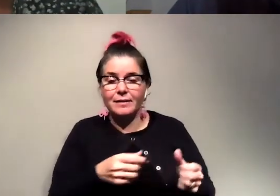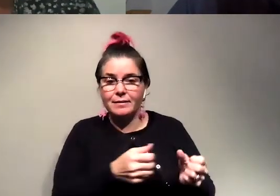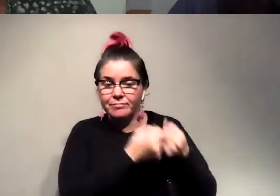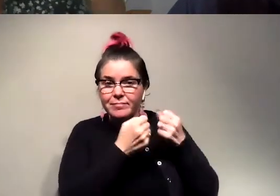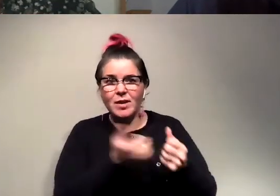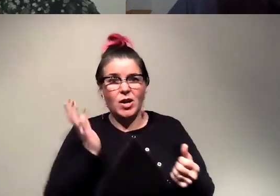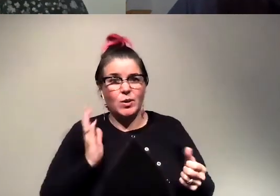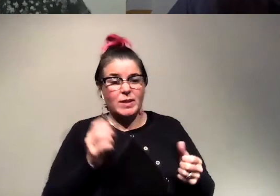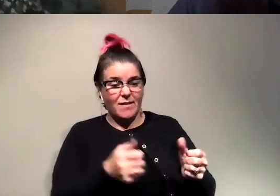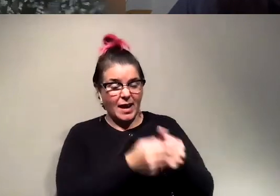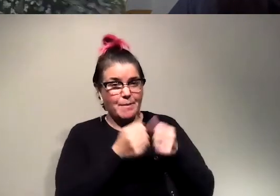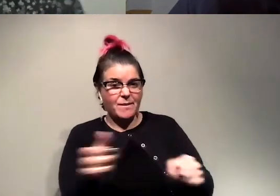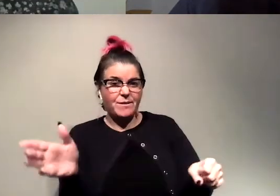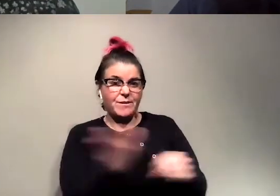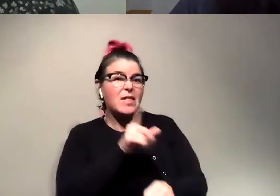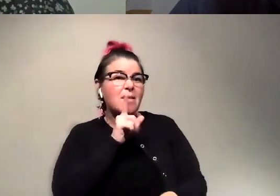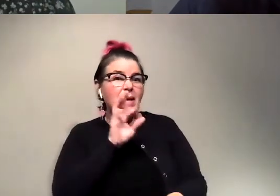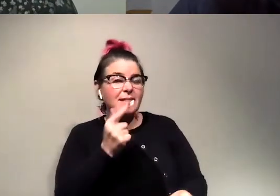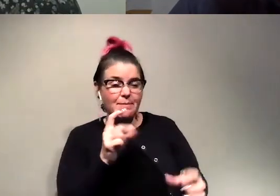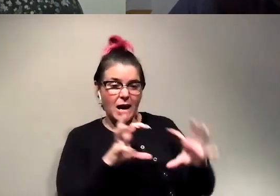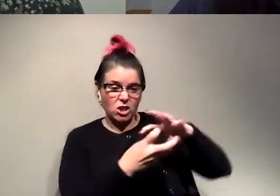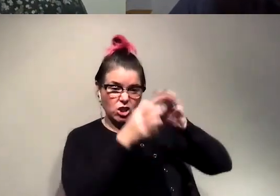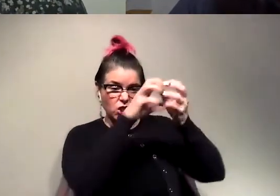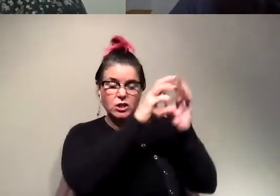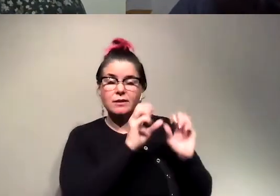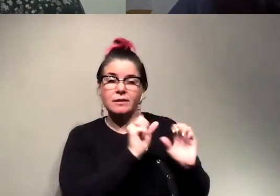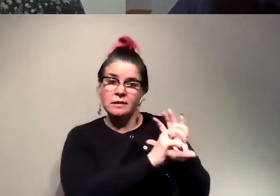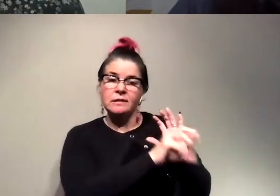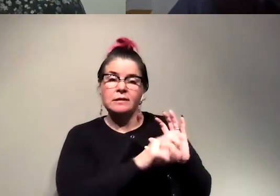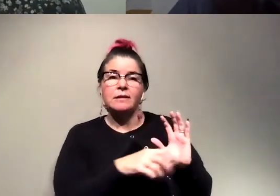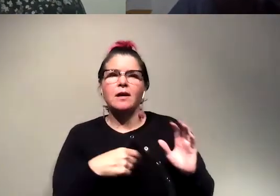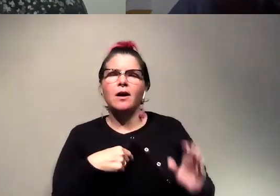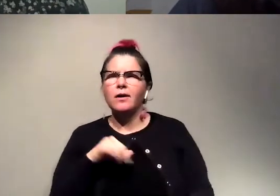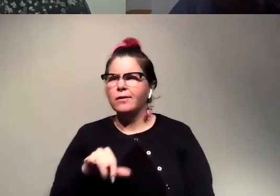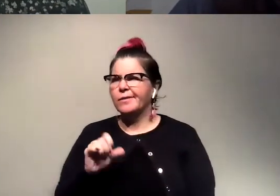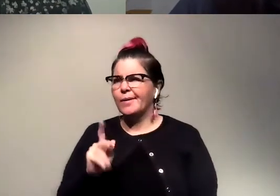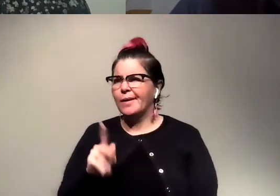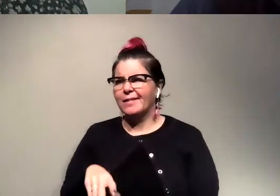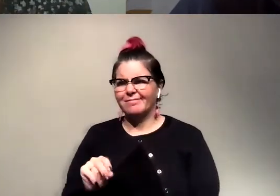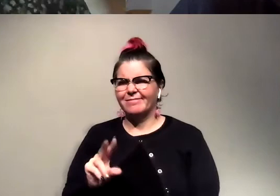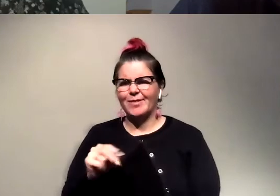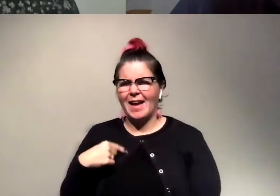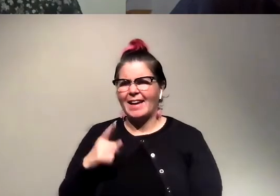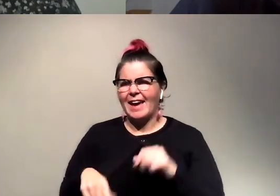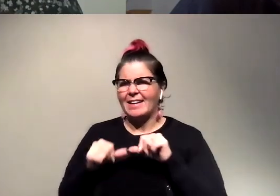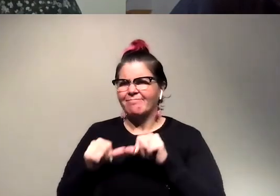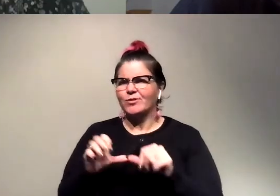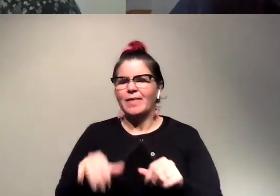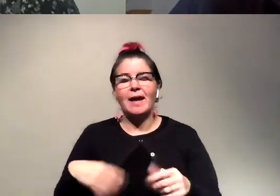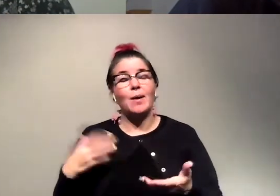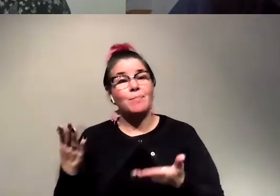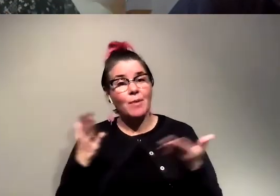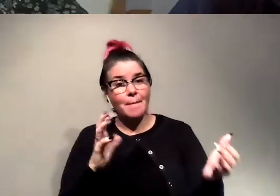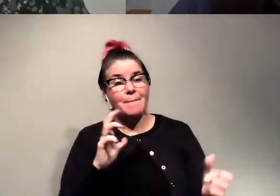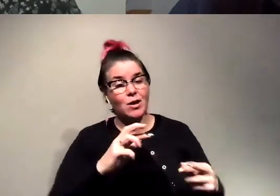have a cupboard like full of plastic bags, a ton of plastic bags. Uh-huh. And then I was like, okay, I can't do that. And I brought them into the store